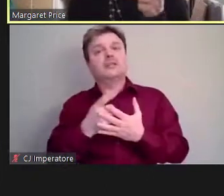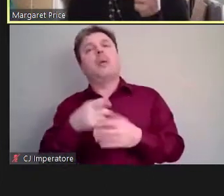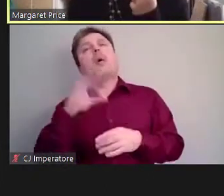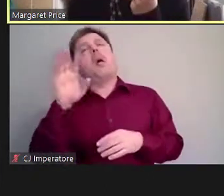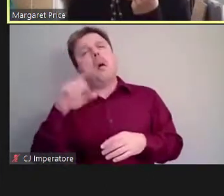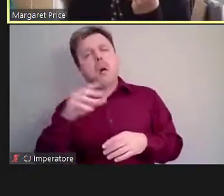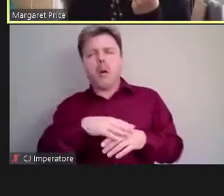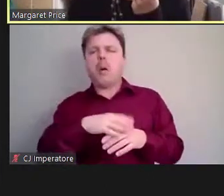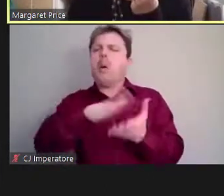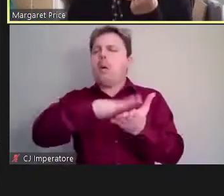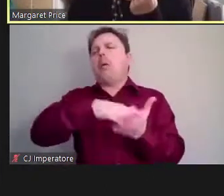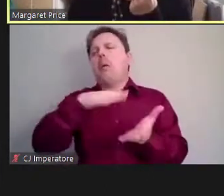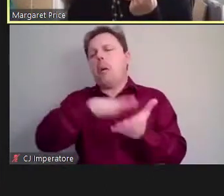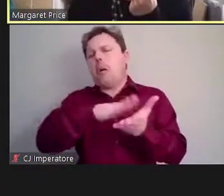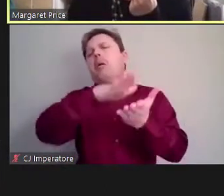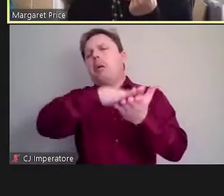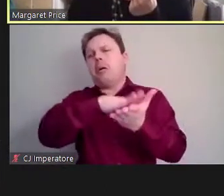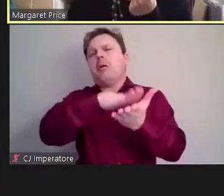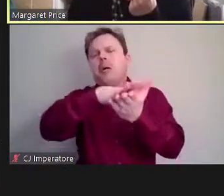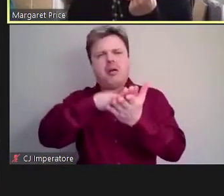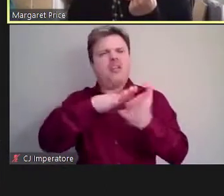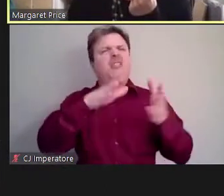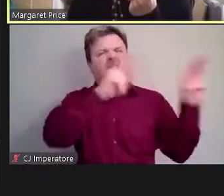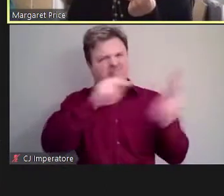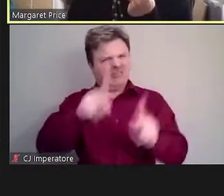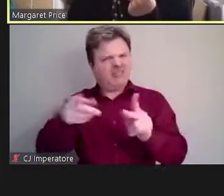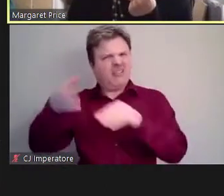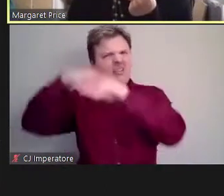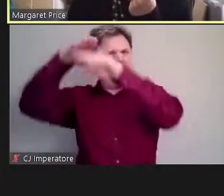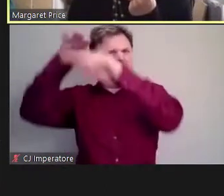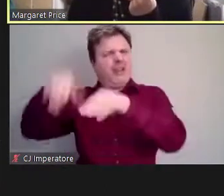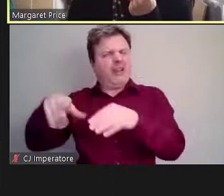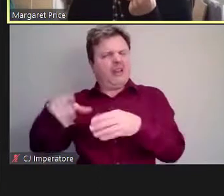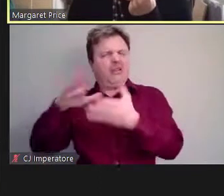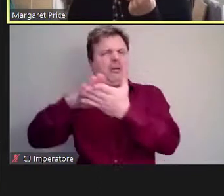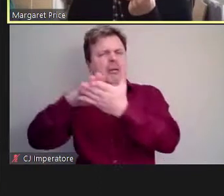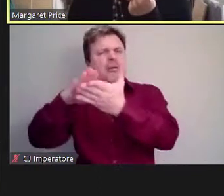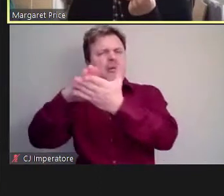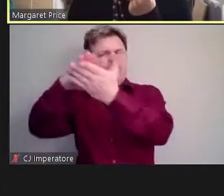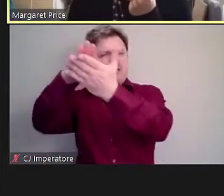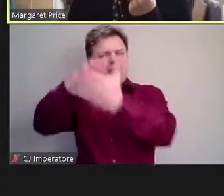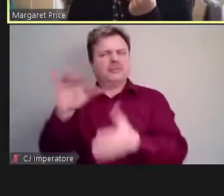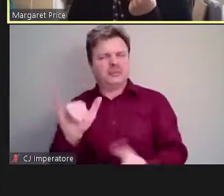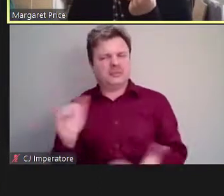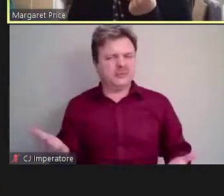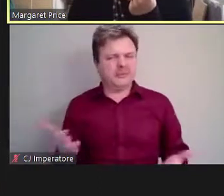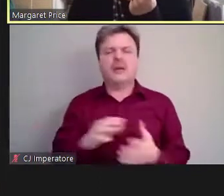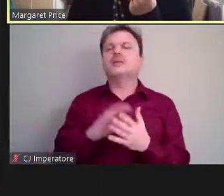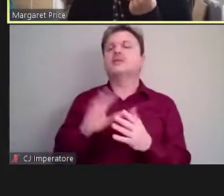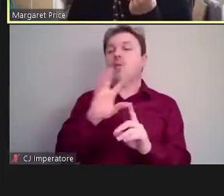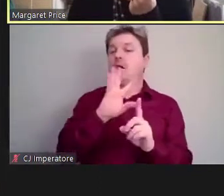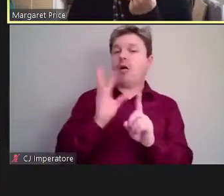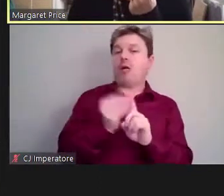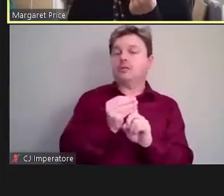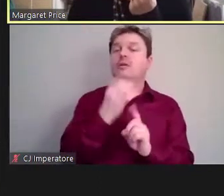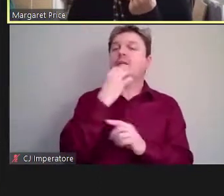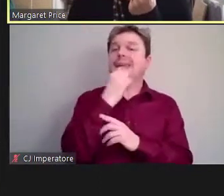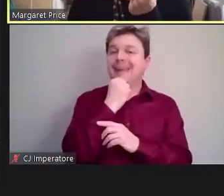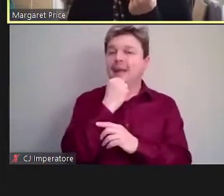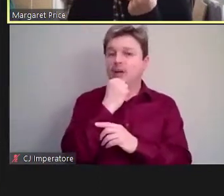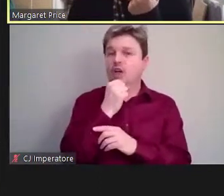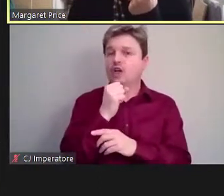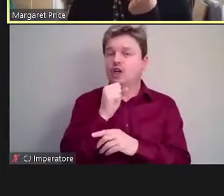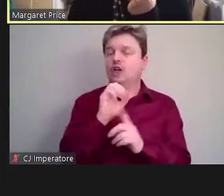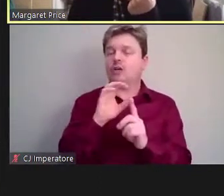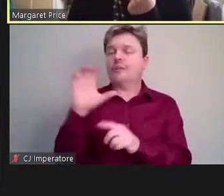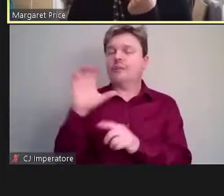So culture of care in particular appears to be a phrase